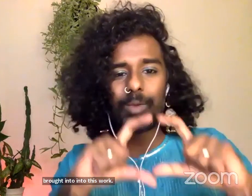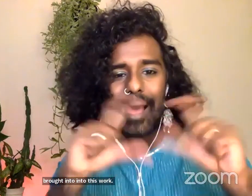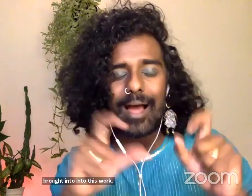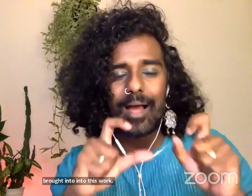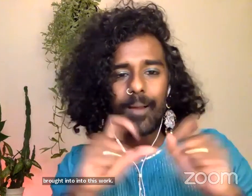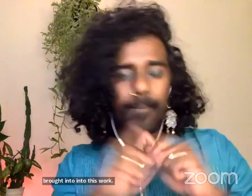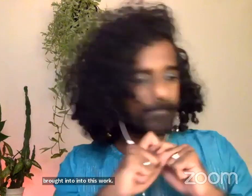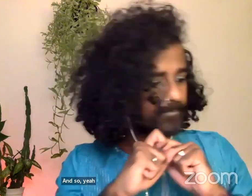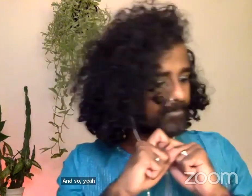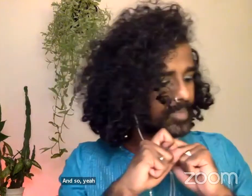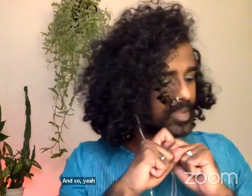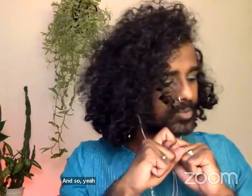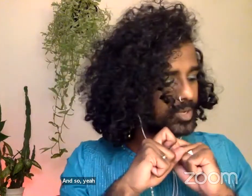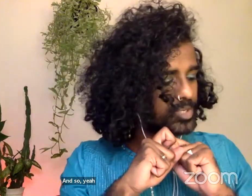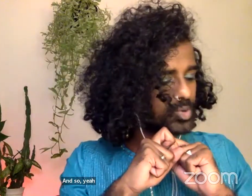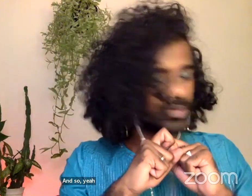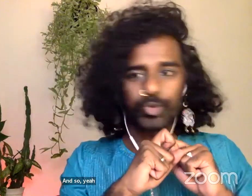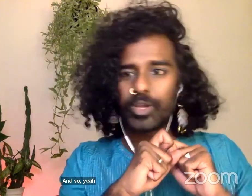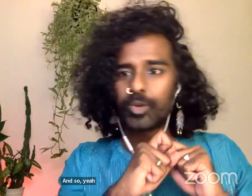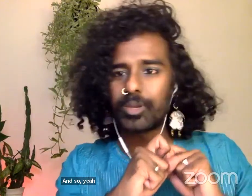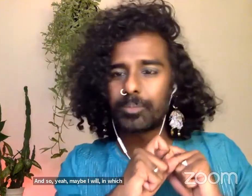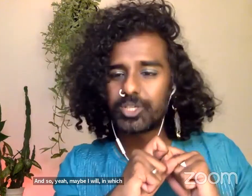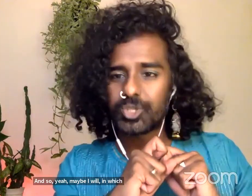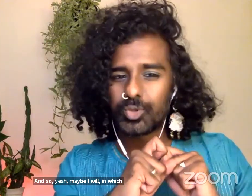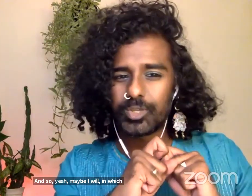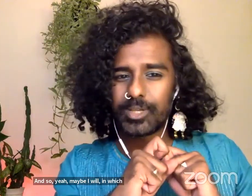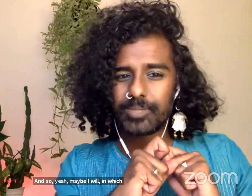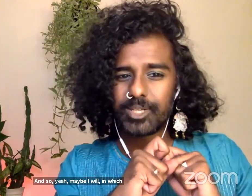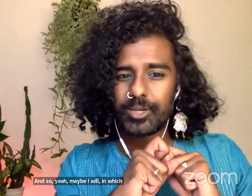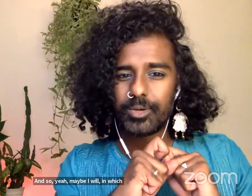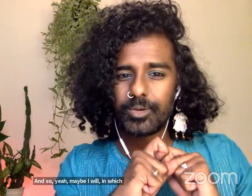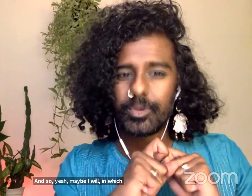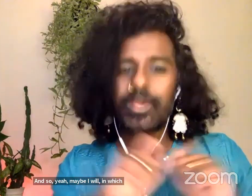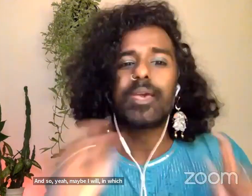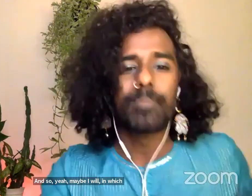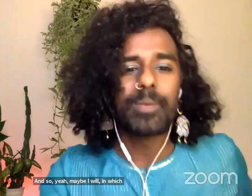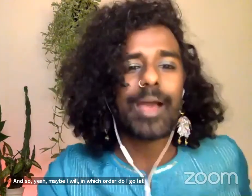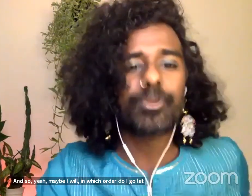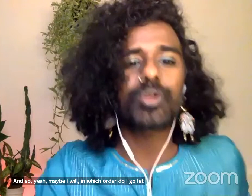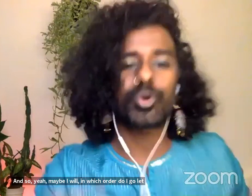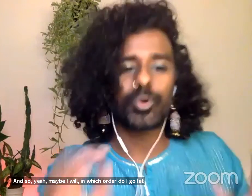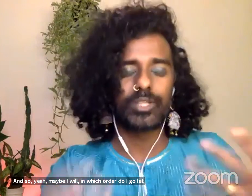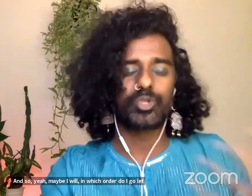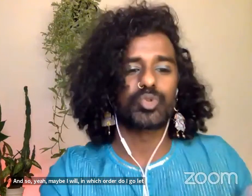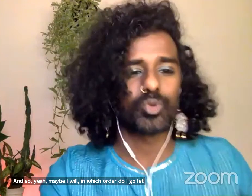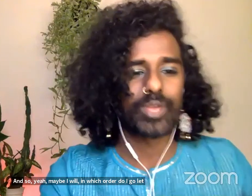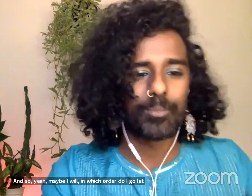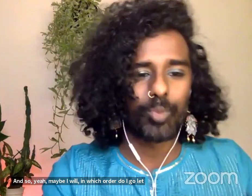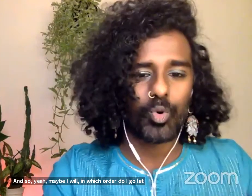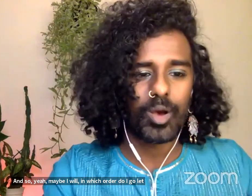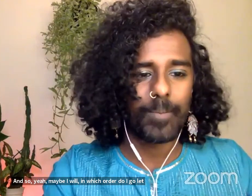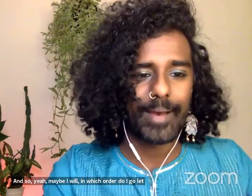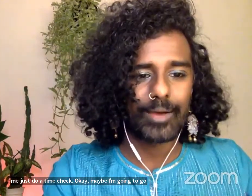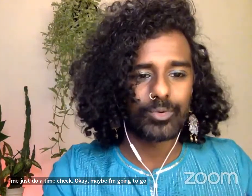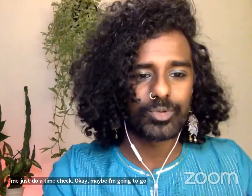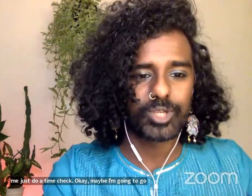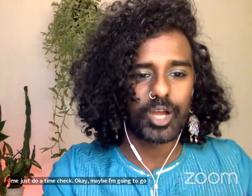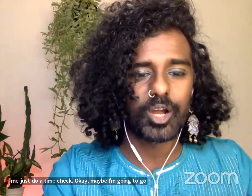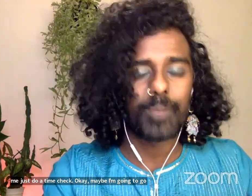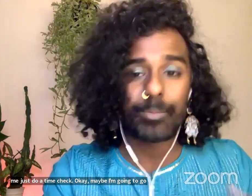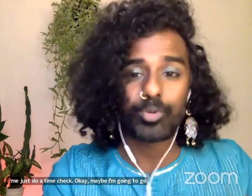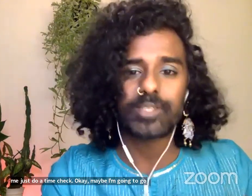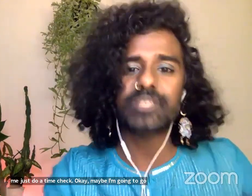Maybe I will, in which order do I go? Let me just do a time check. Okay, maybe I'm gonna go into talking more